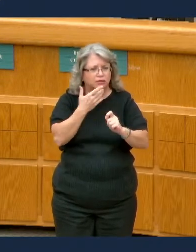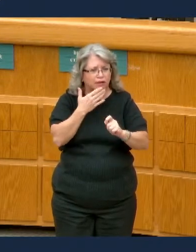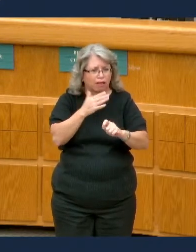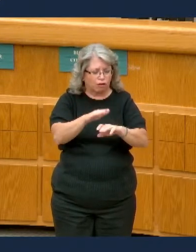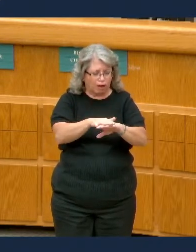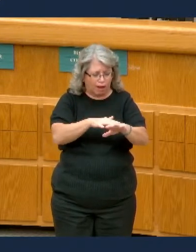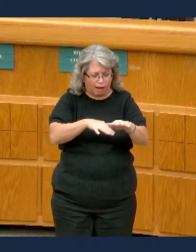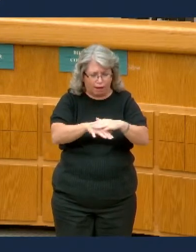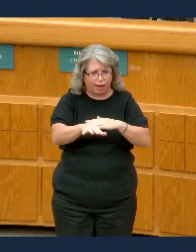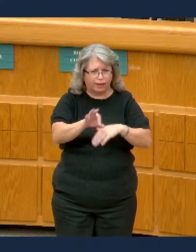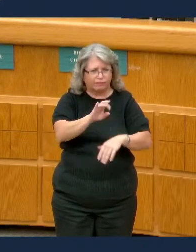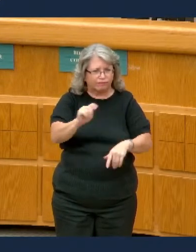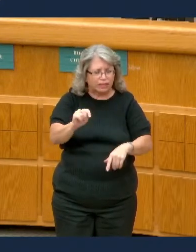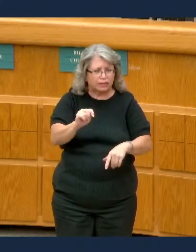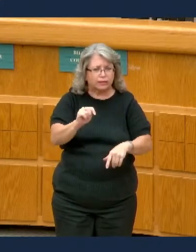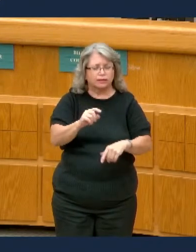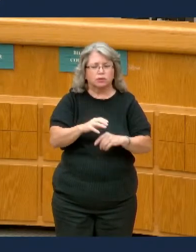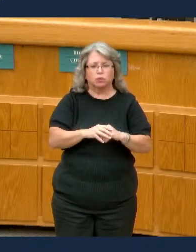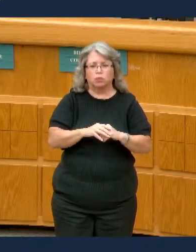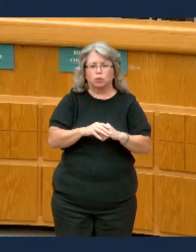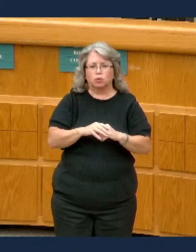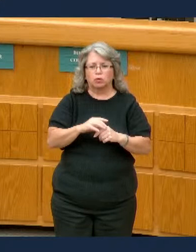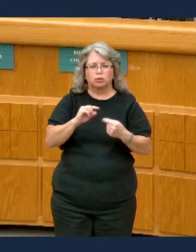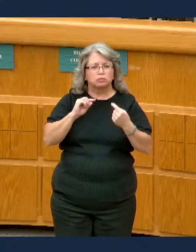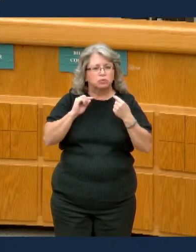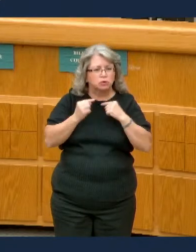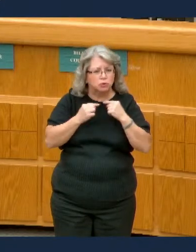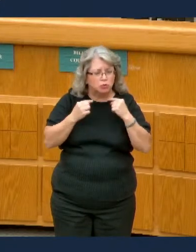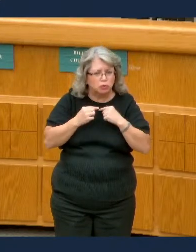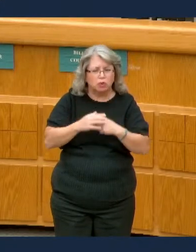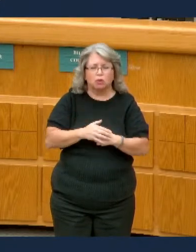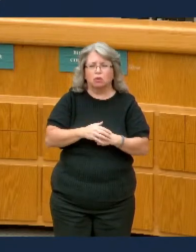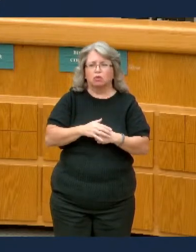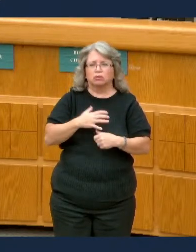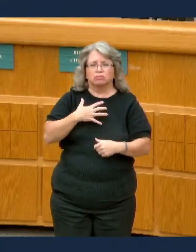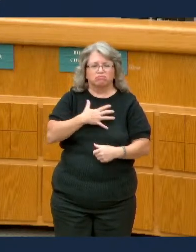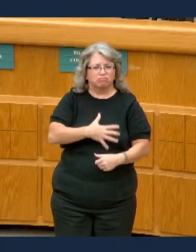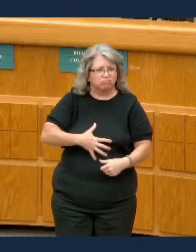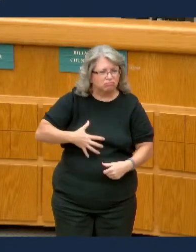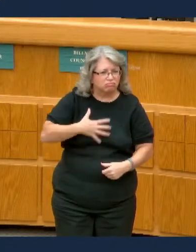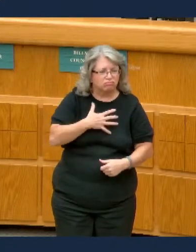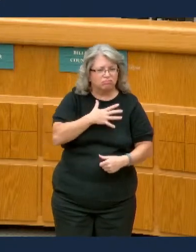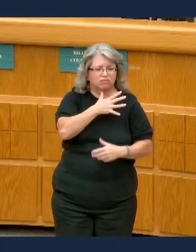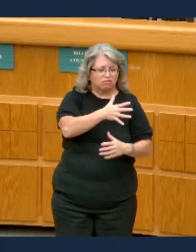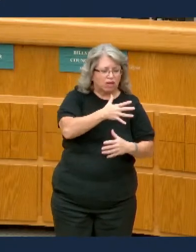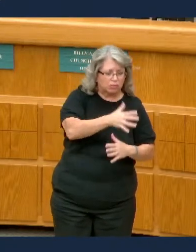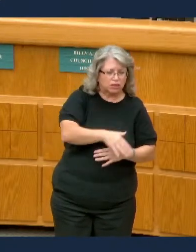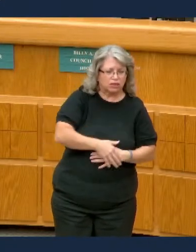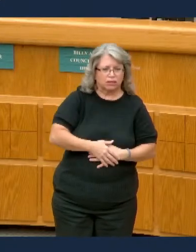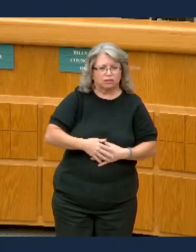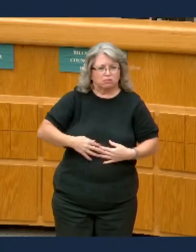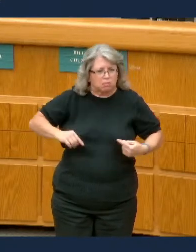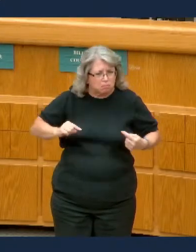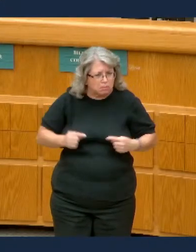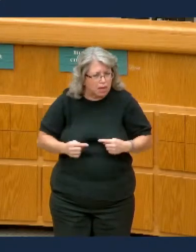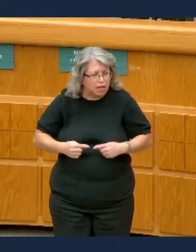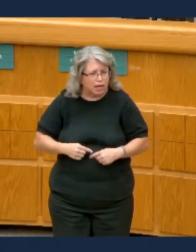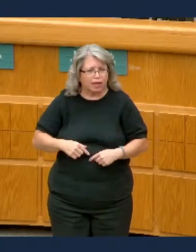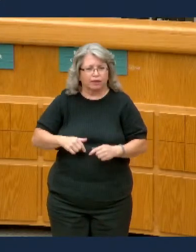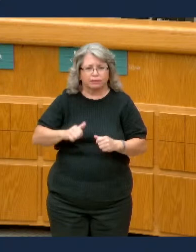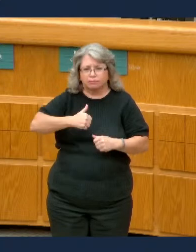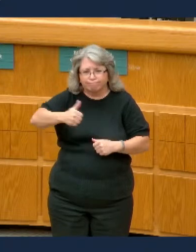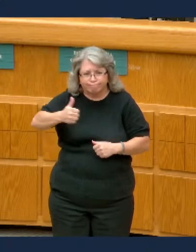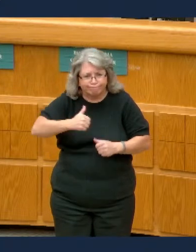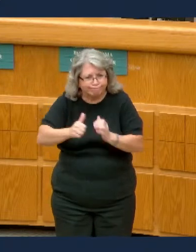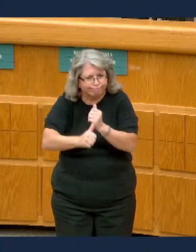feet, a sore throat, they're complaining of a sore throat, nausea, vomiting, belly pain, diarrhea, chills.